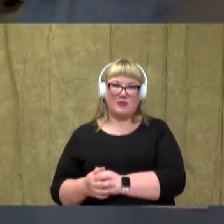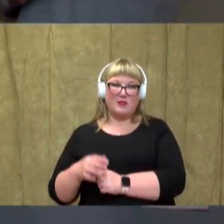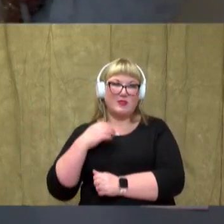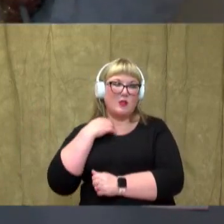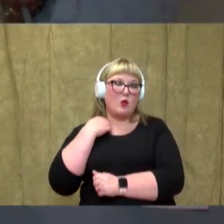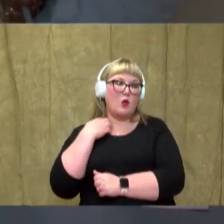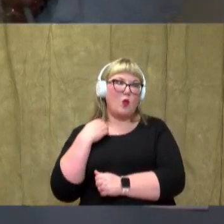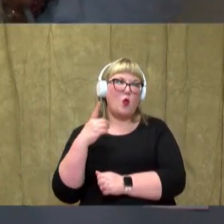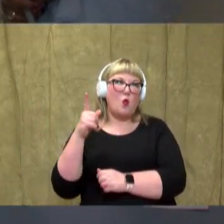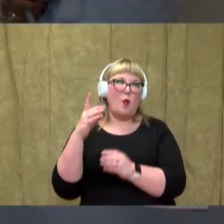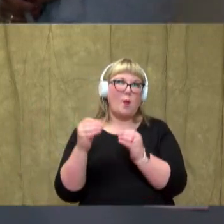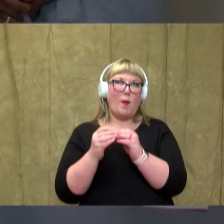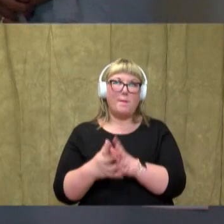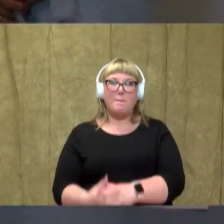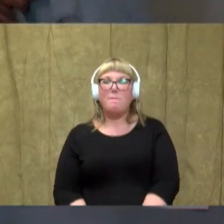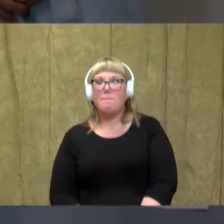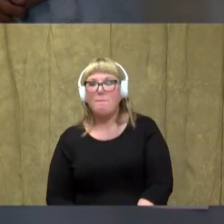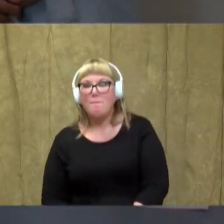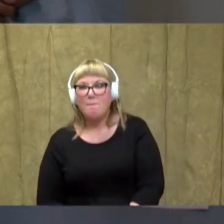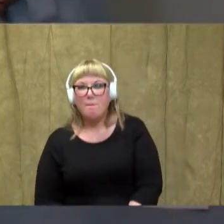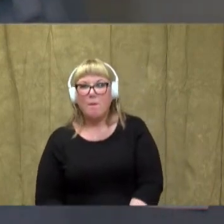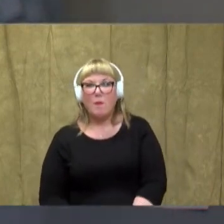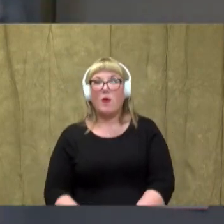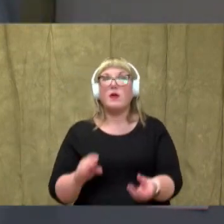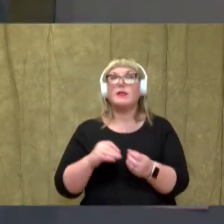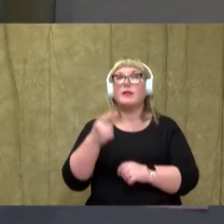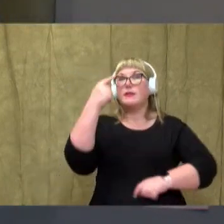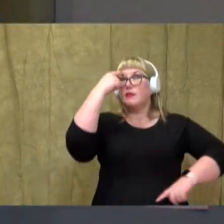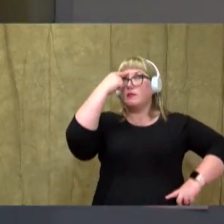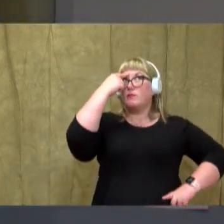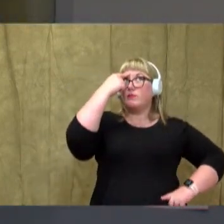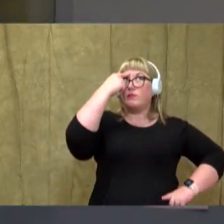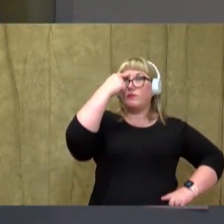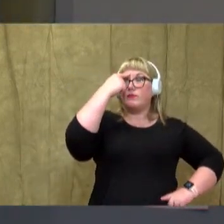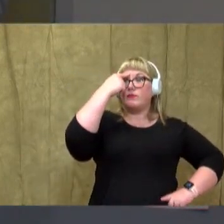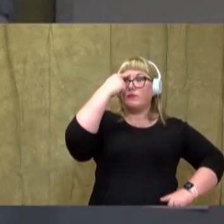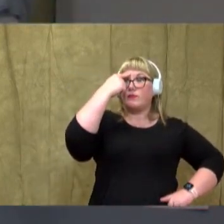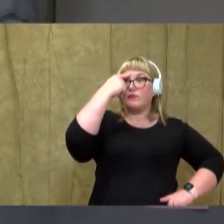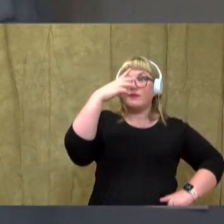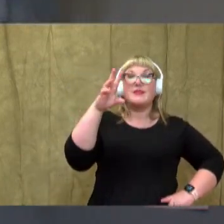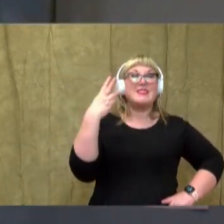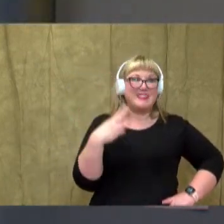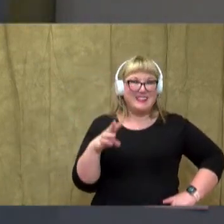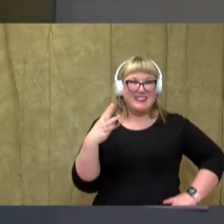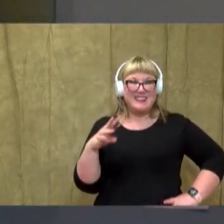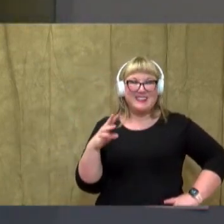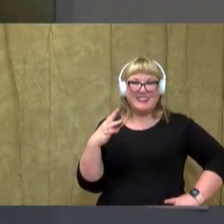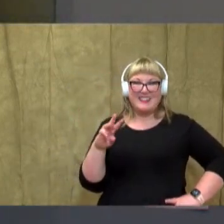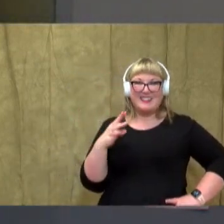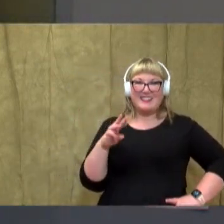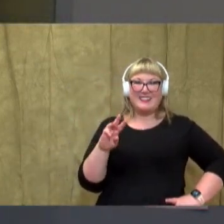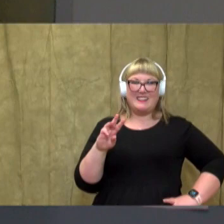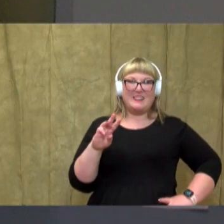One more for good measure. The number I pick is 16.